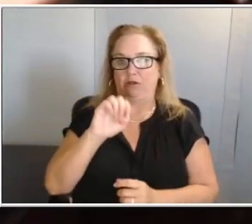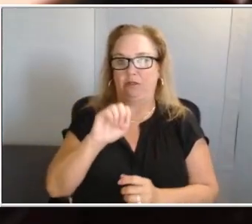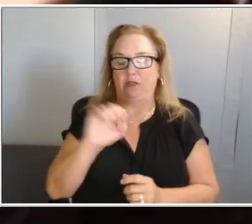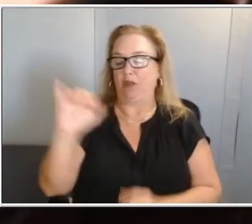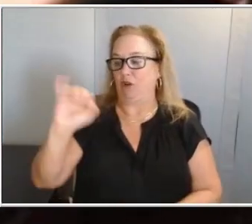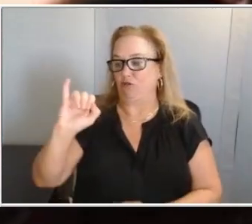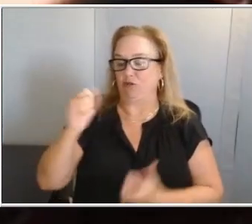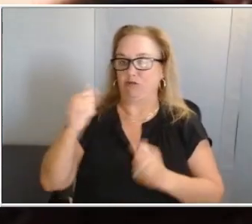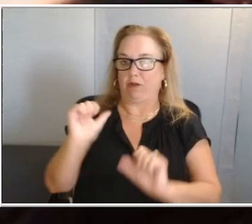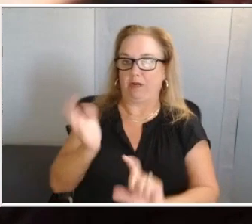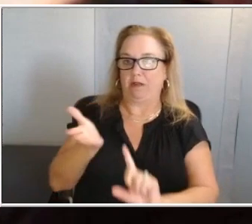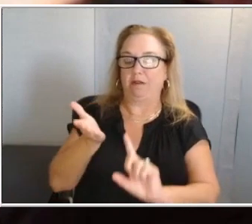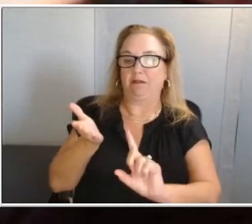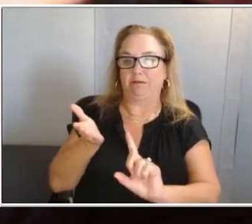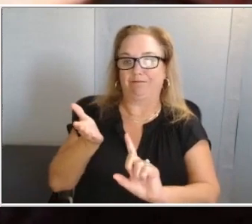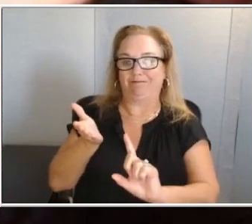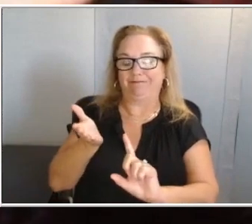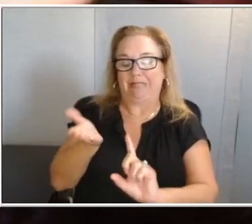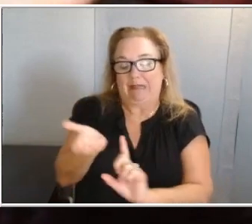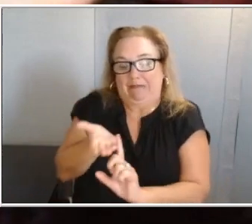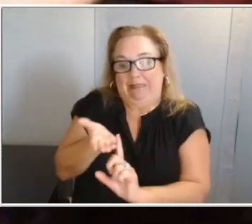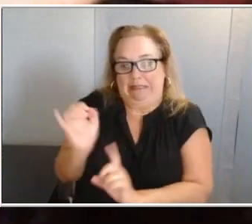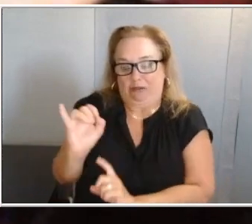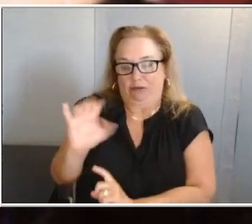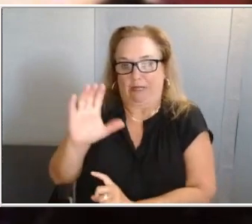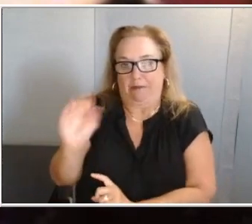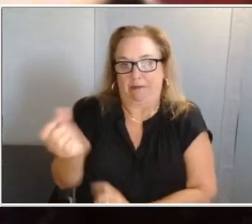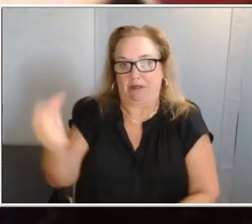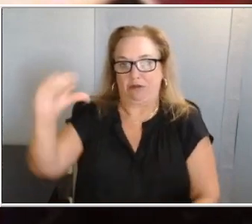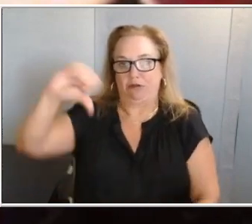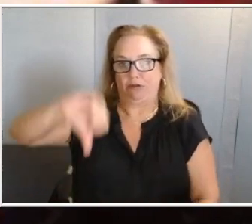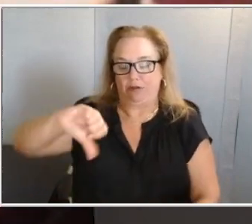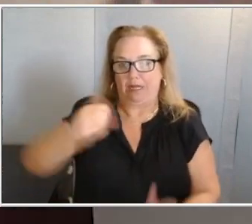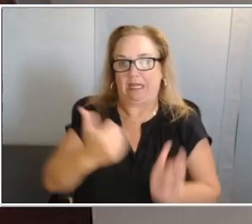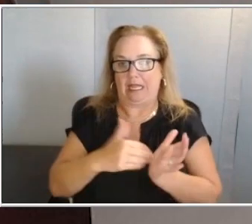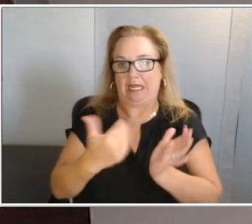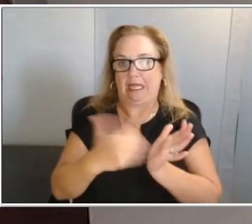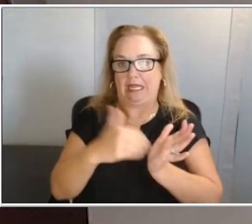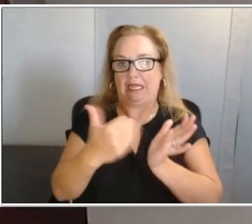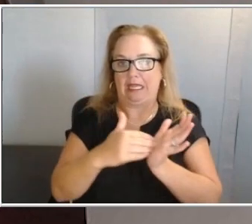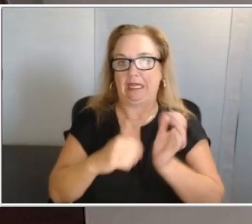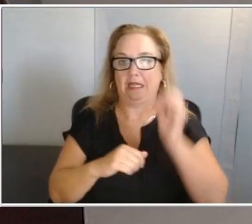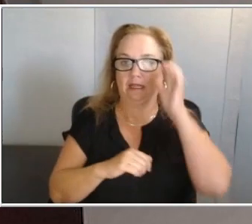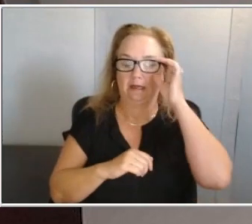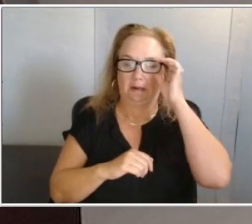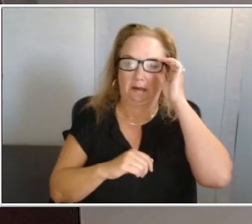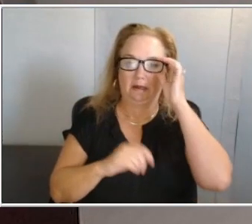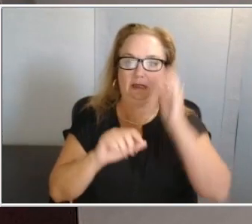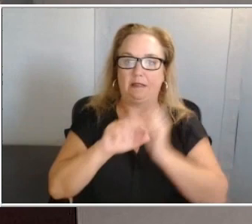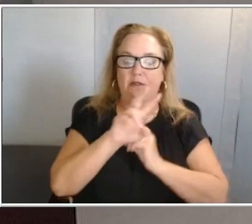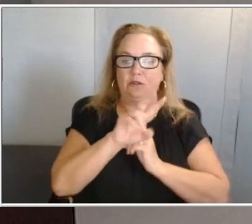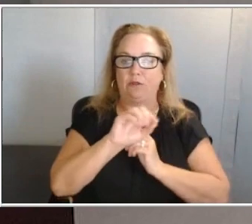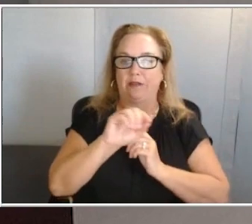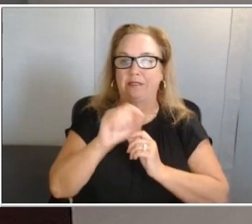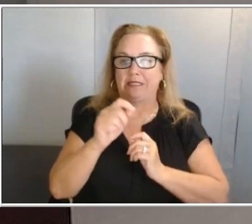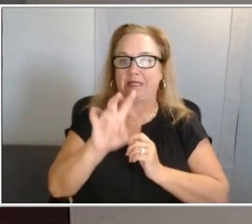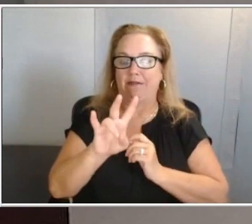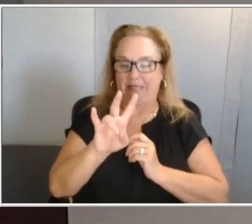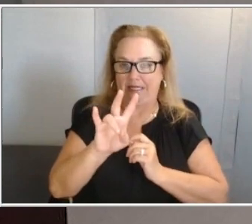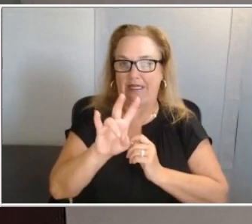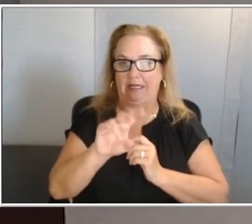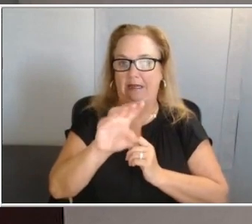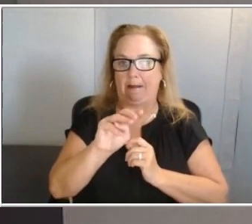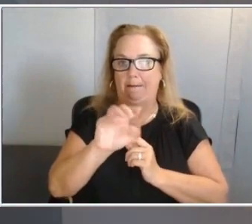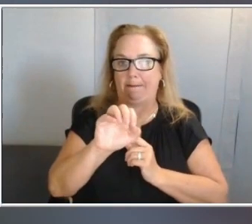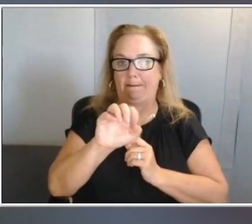to approve skin removal surgery, but got turned down time and time again. Then in 2017, Melody